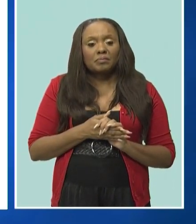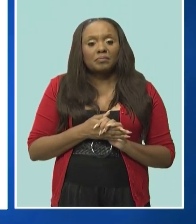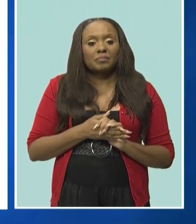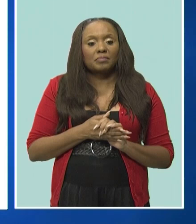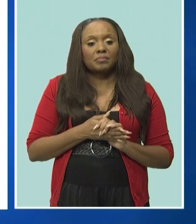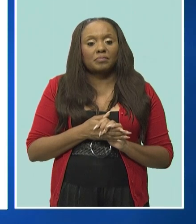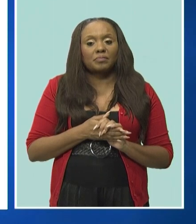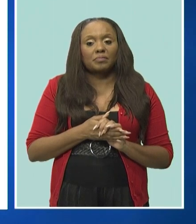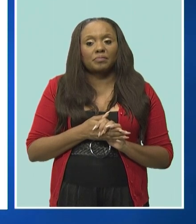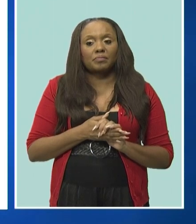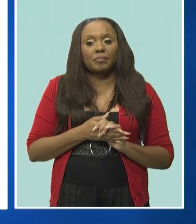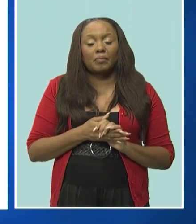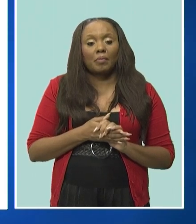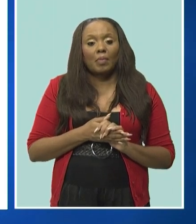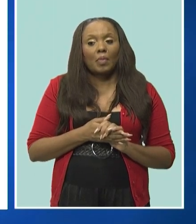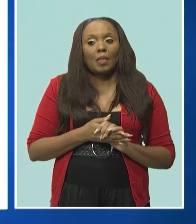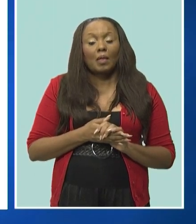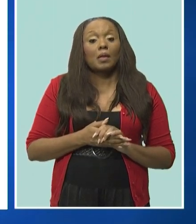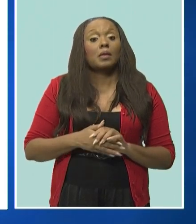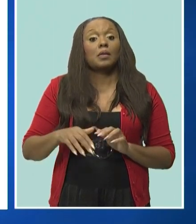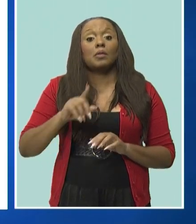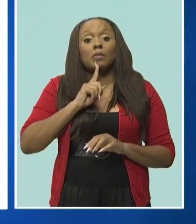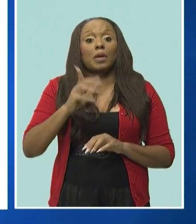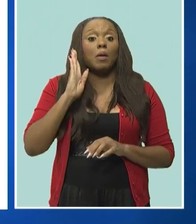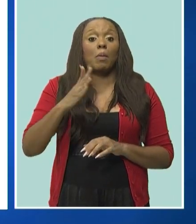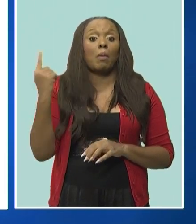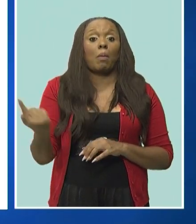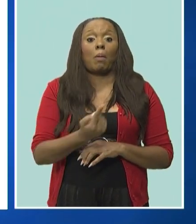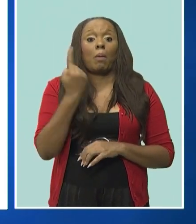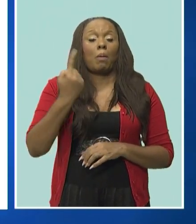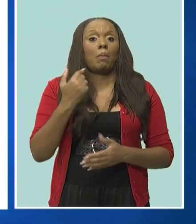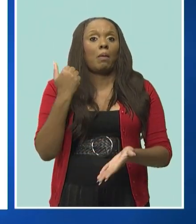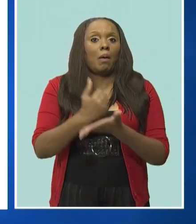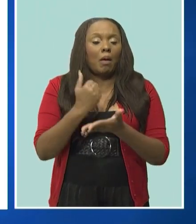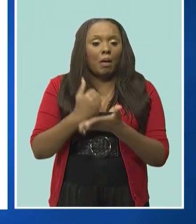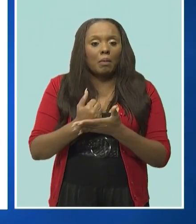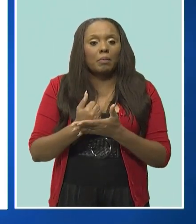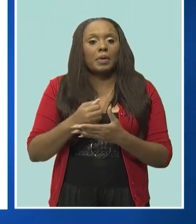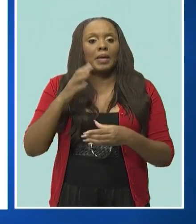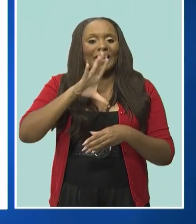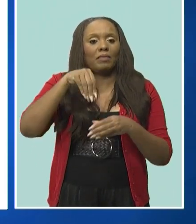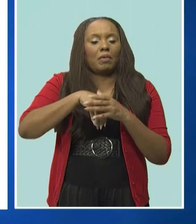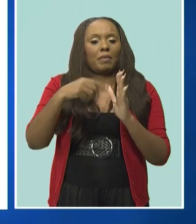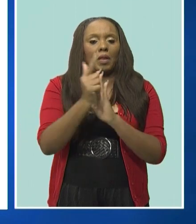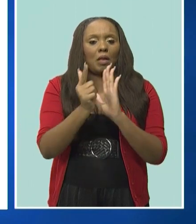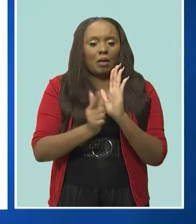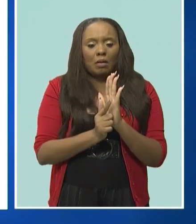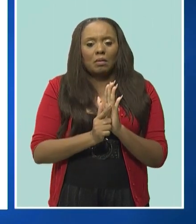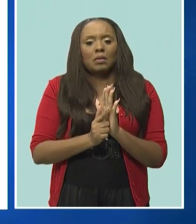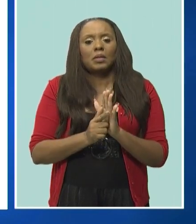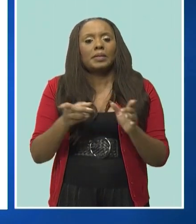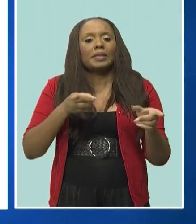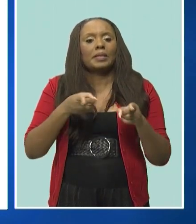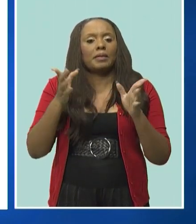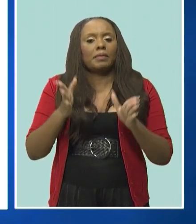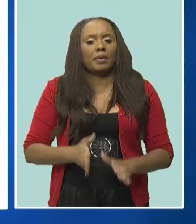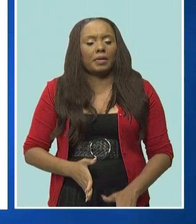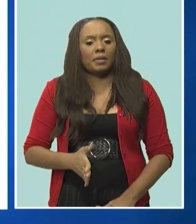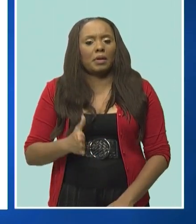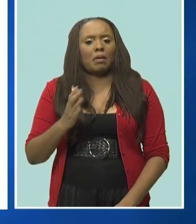will always help because within that legislation, there's obviously power and authority for the Director General to be able